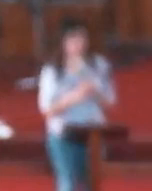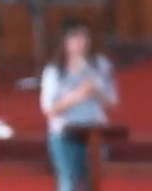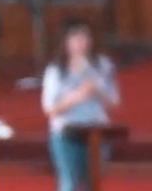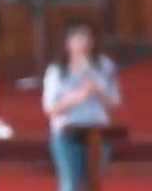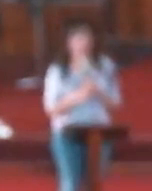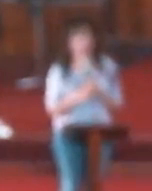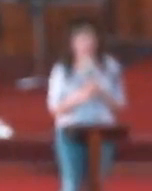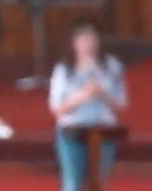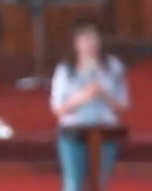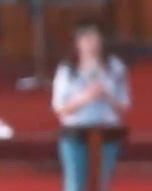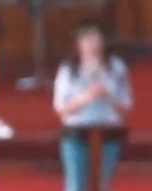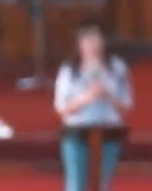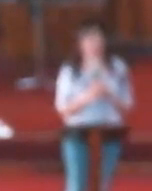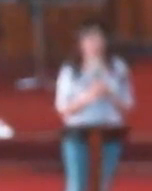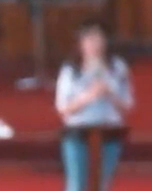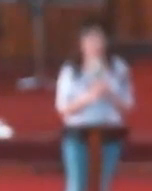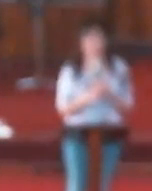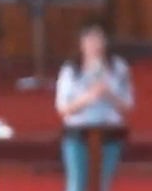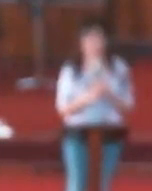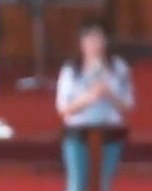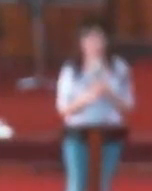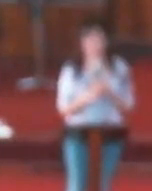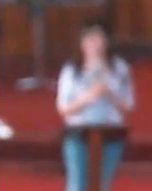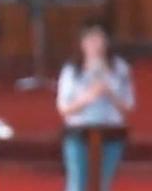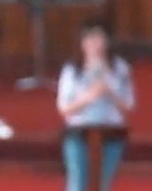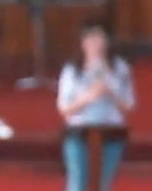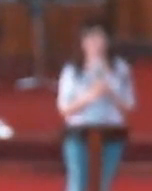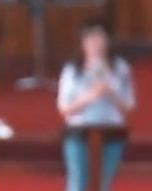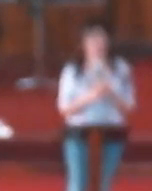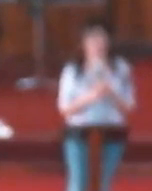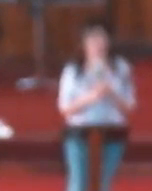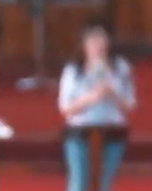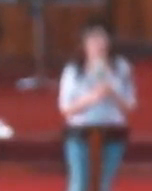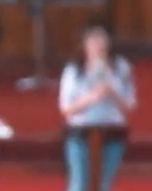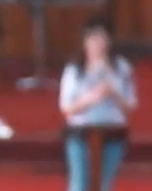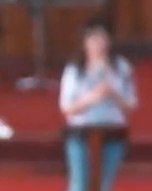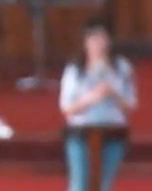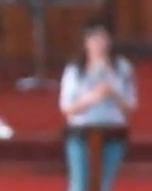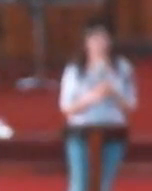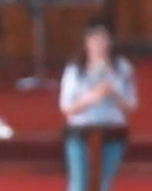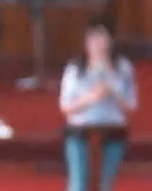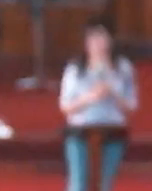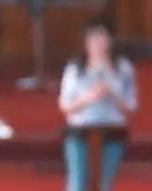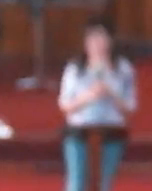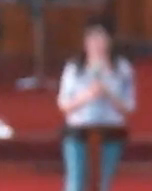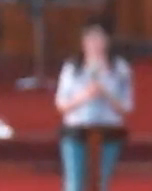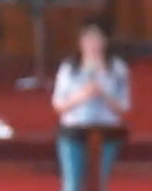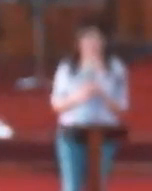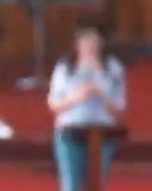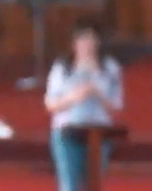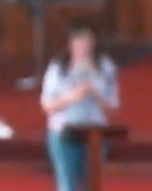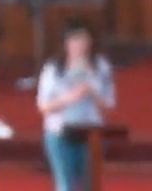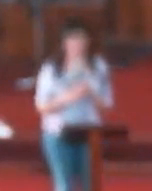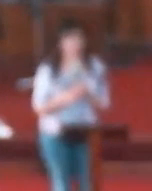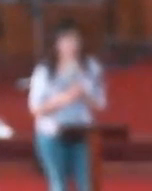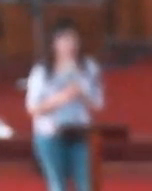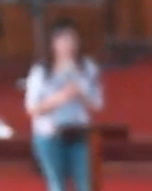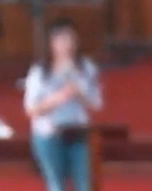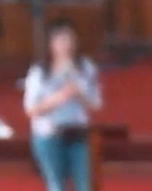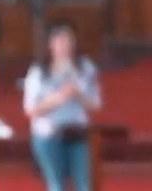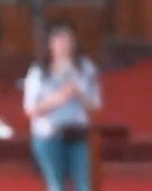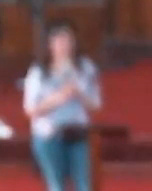bueno, usted, hombres de poca fe, si tuvieran aunque sea un poquito de fe como un grano de mostaza,